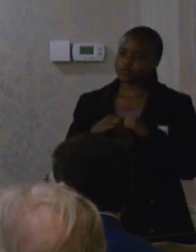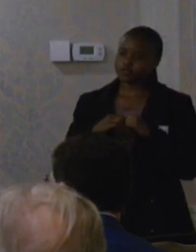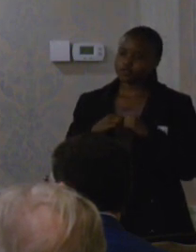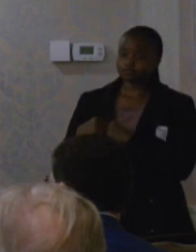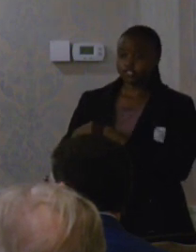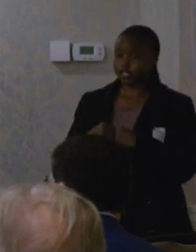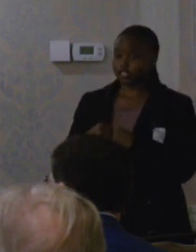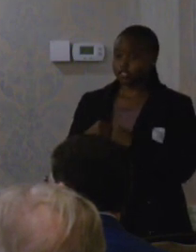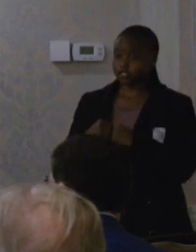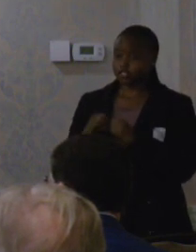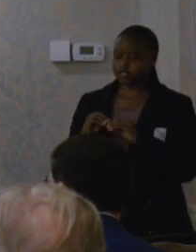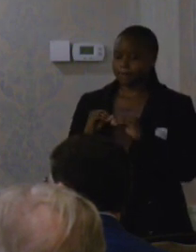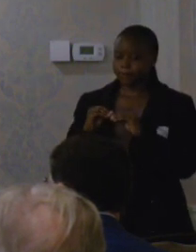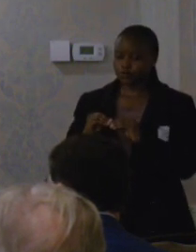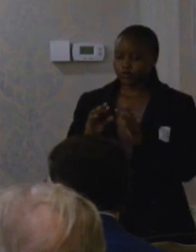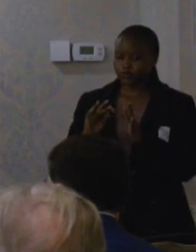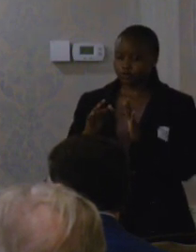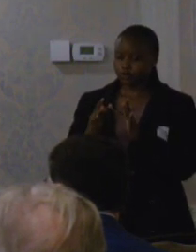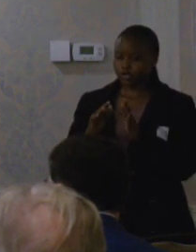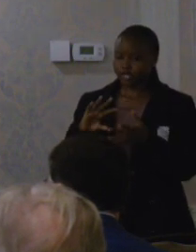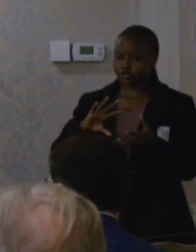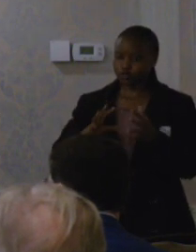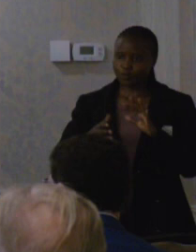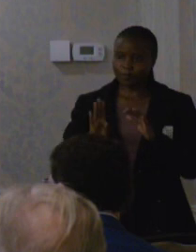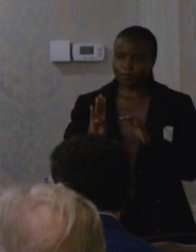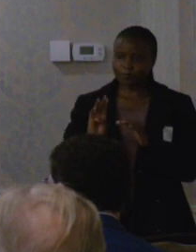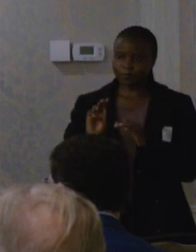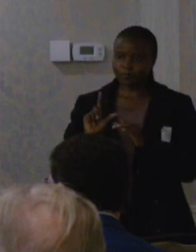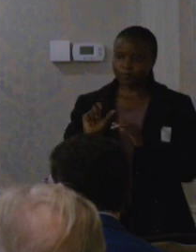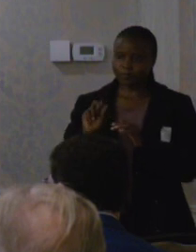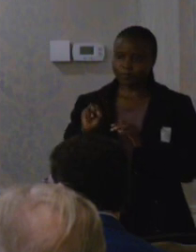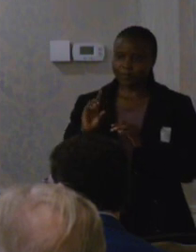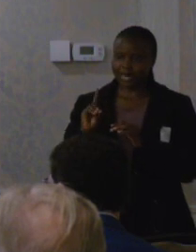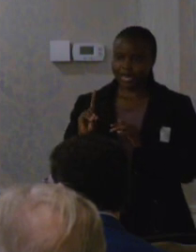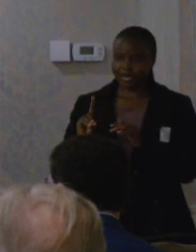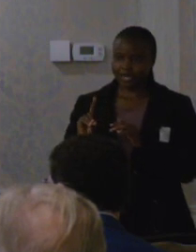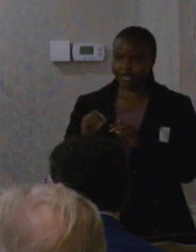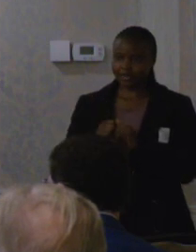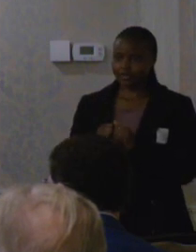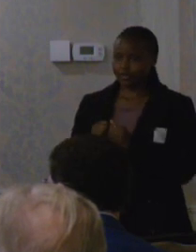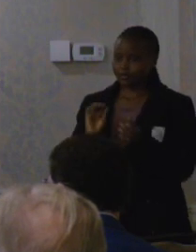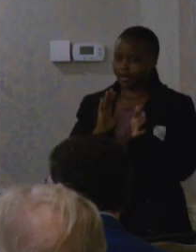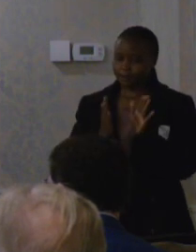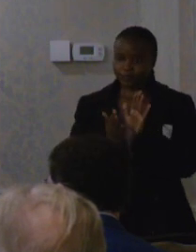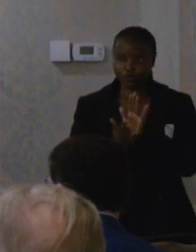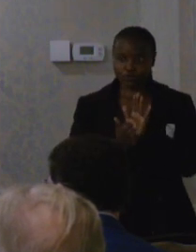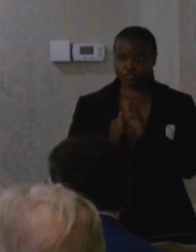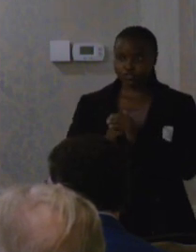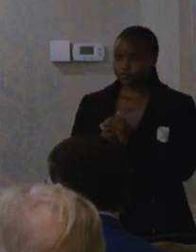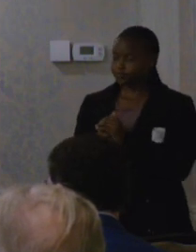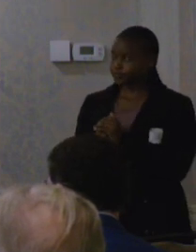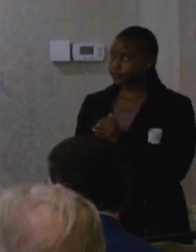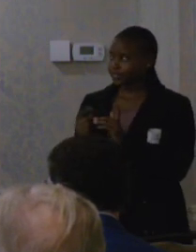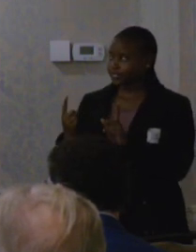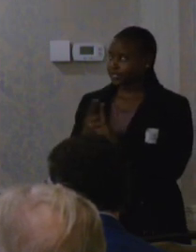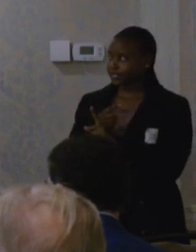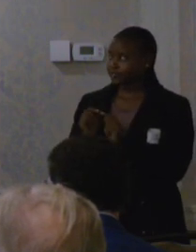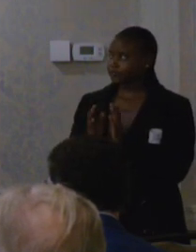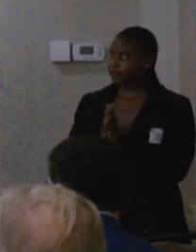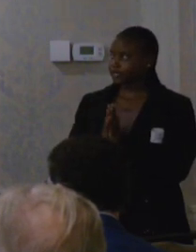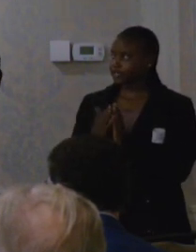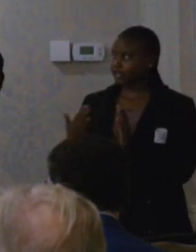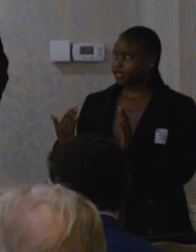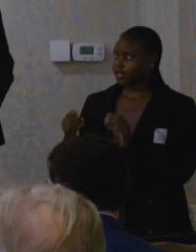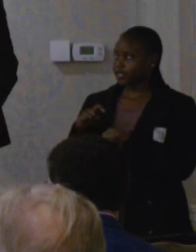to online and blended modalities of continuous professional development is that it's a different story when it